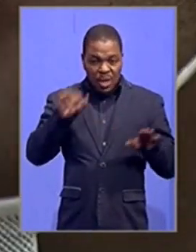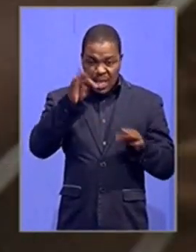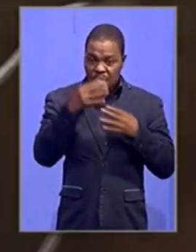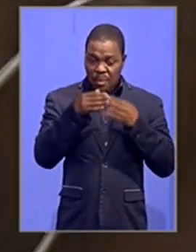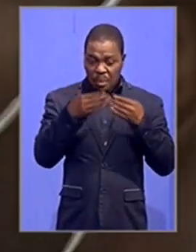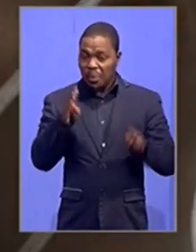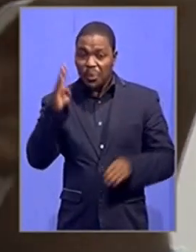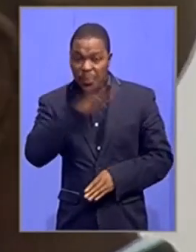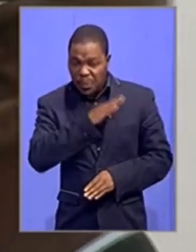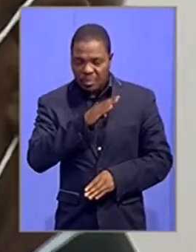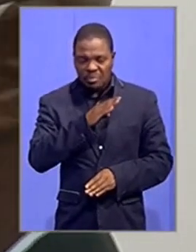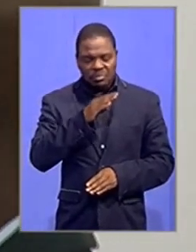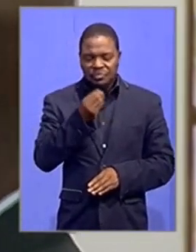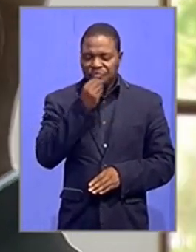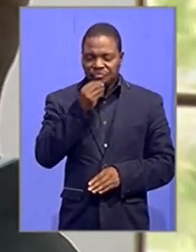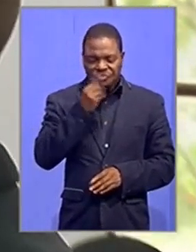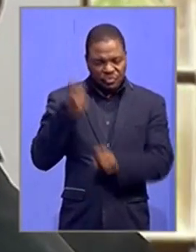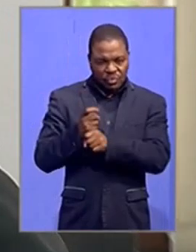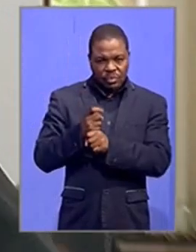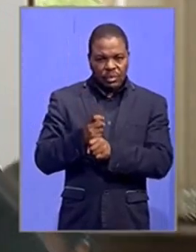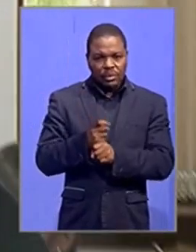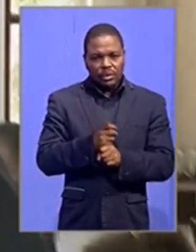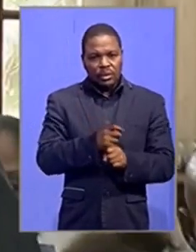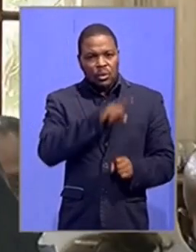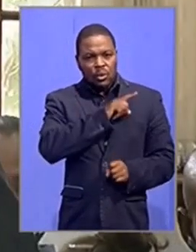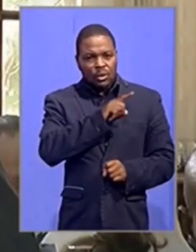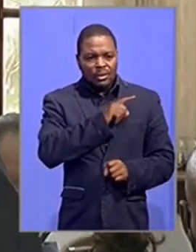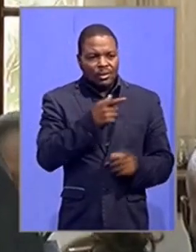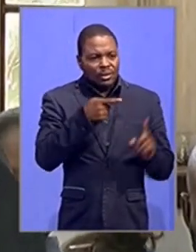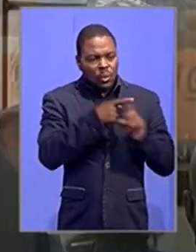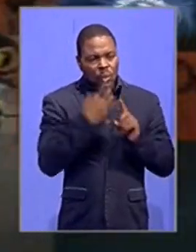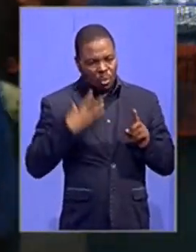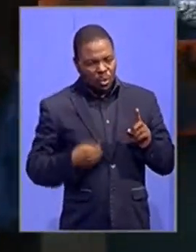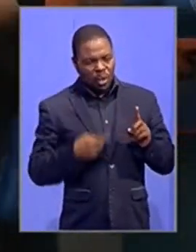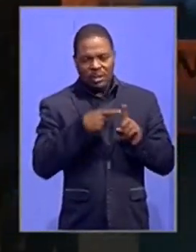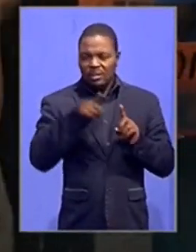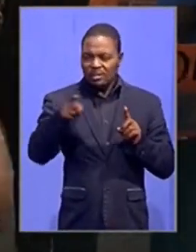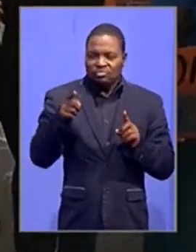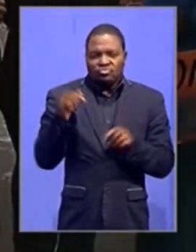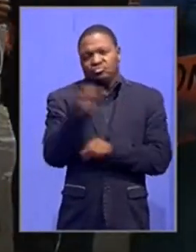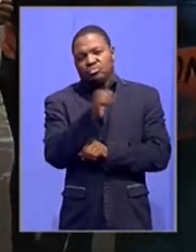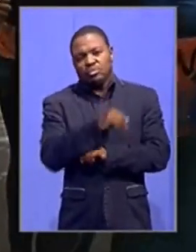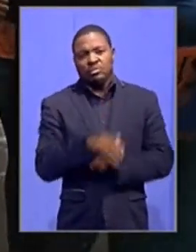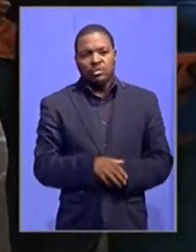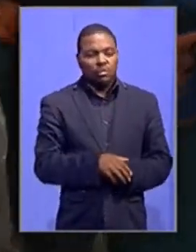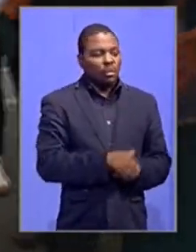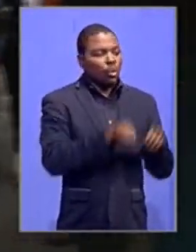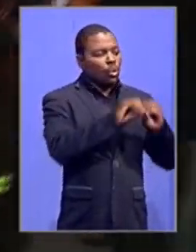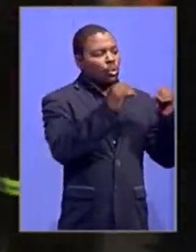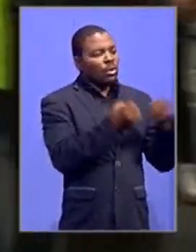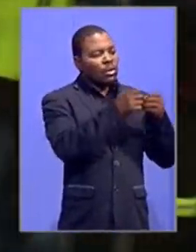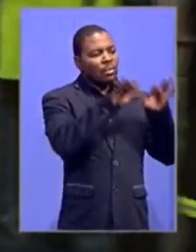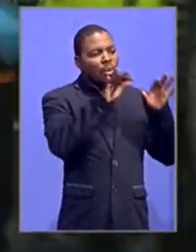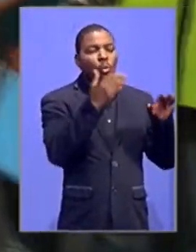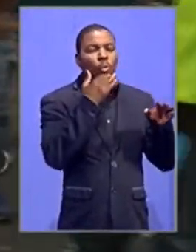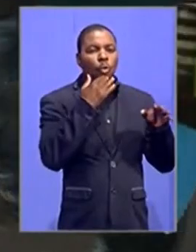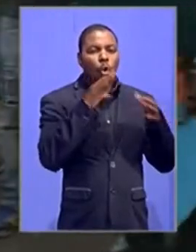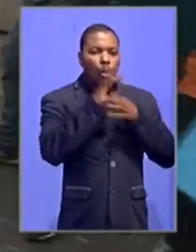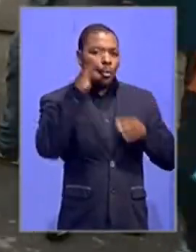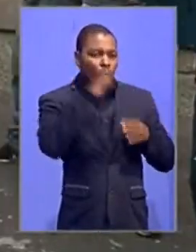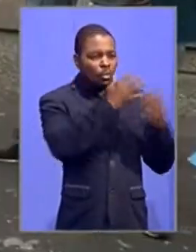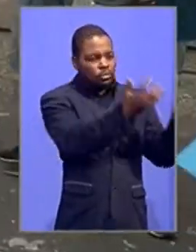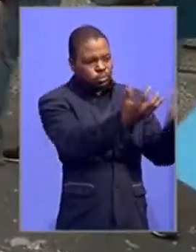re ga tsewe sentle ka ntlha fa e le mohumanegi. Ditokololo tsa mokgatlho wa ba senang magae di ne di dira ditshupetso kwa